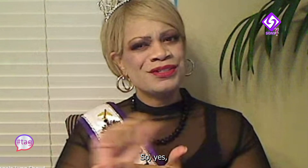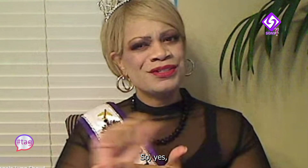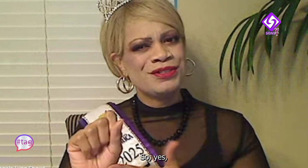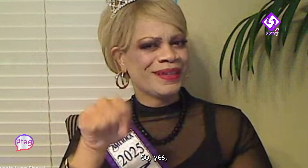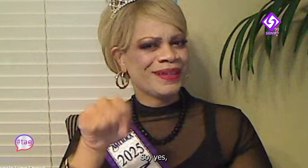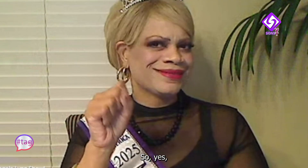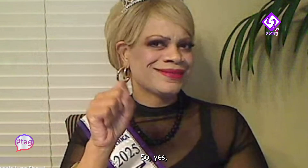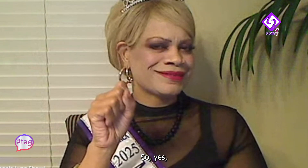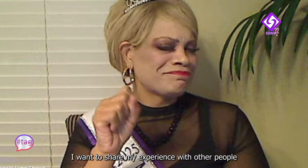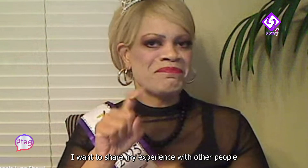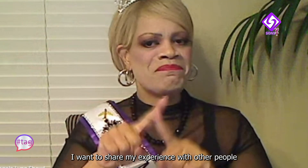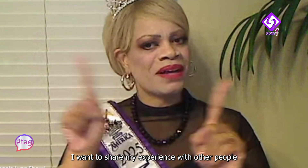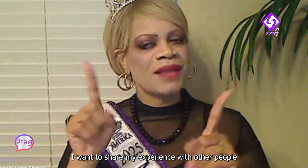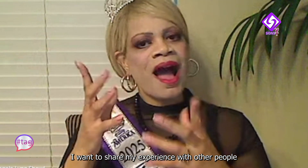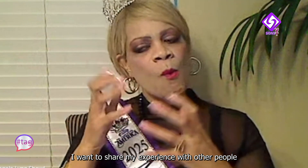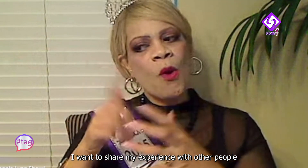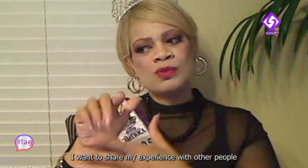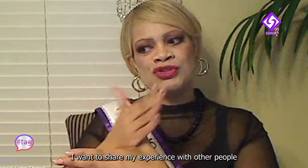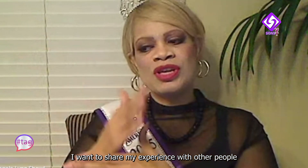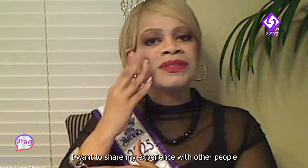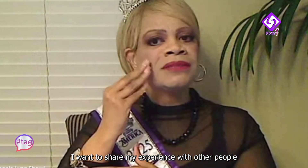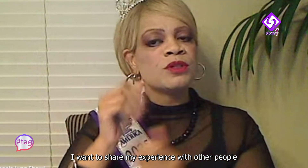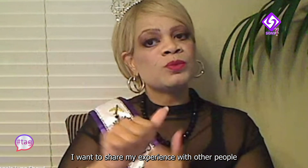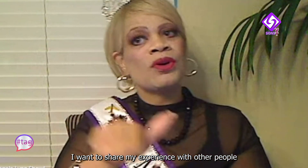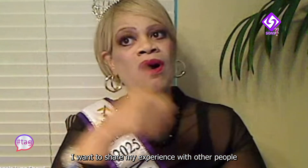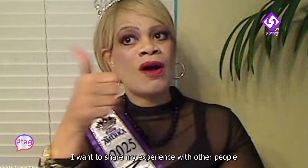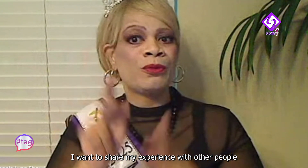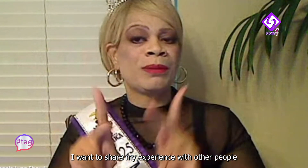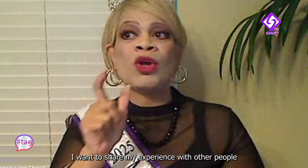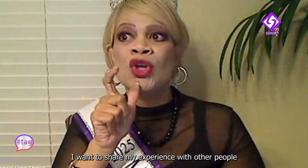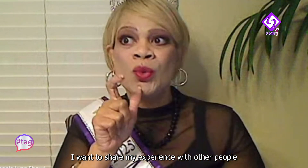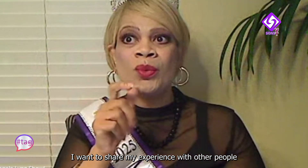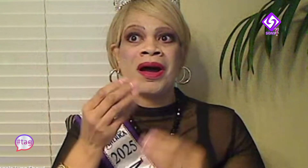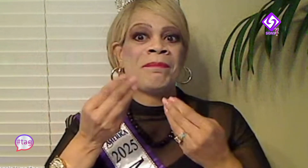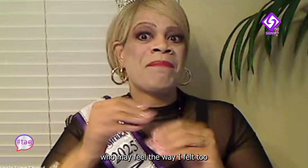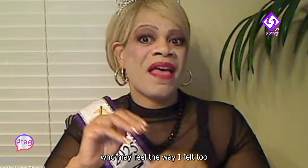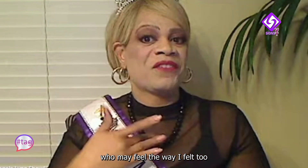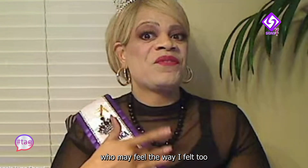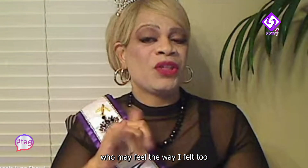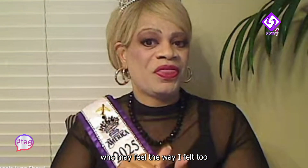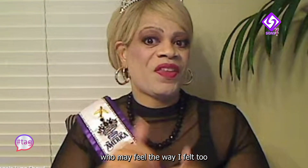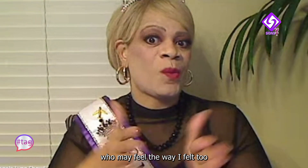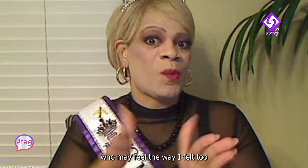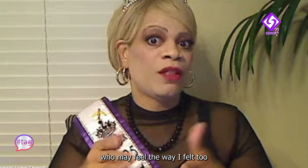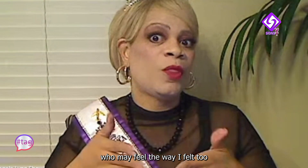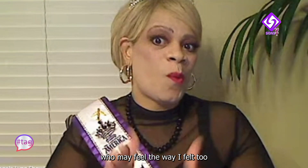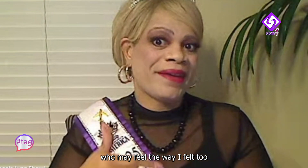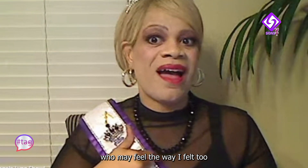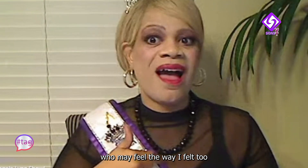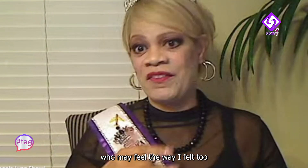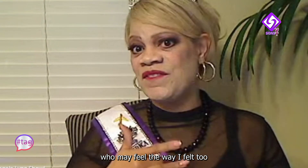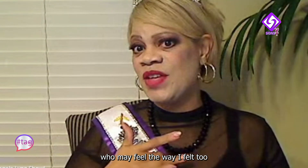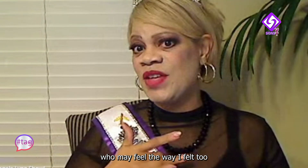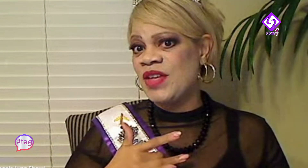So, yes, I want to share my experience with other people who may feel the way I